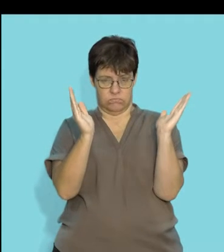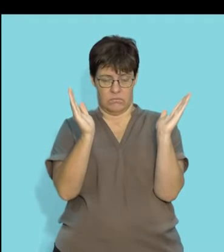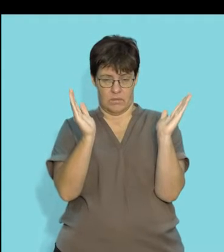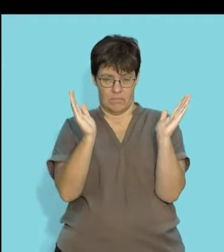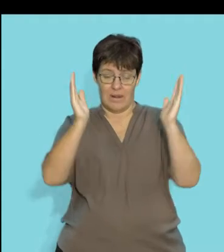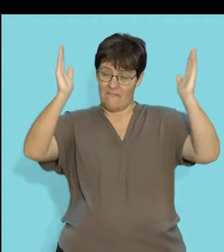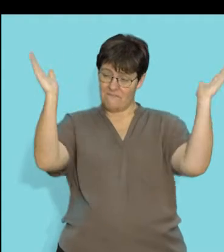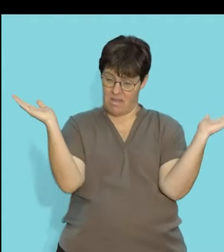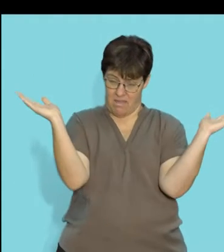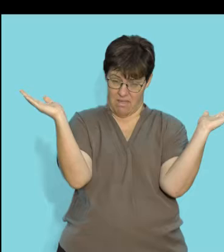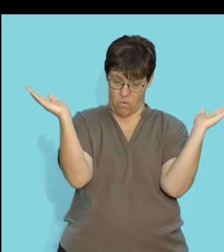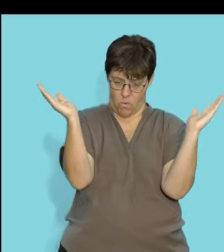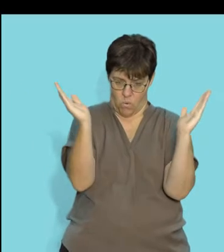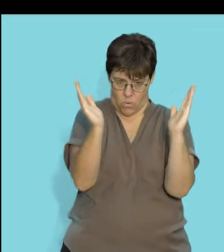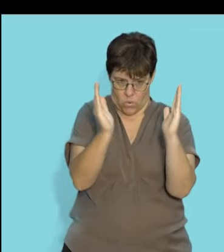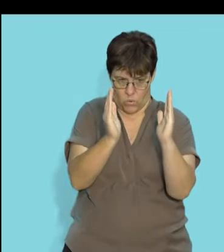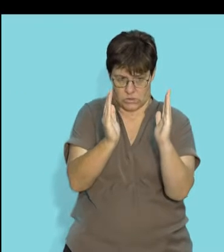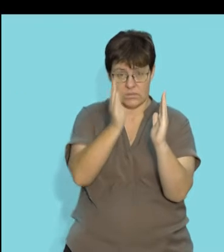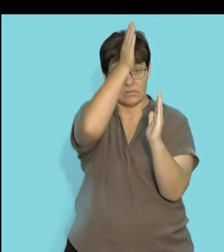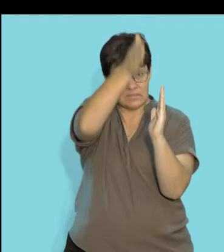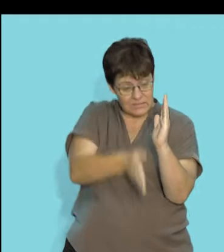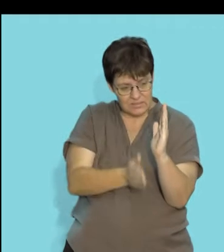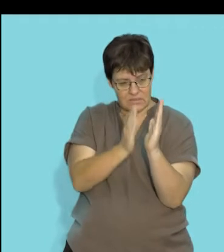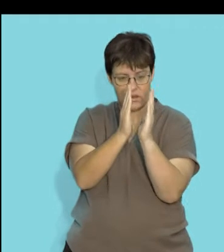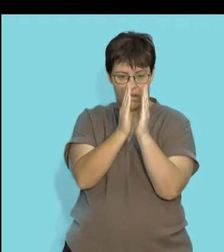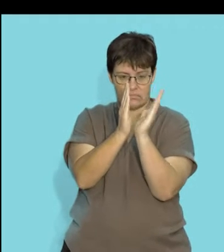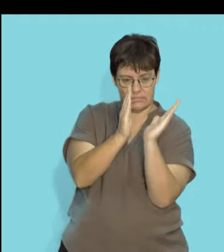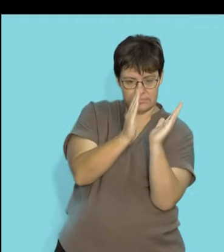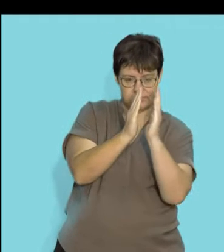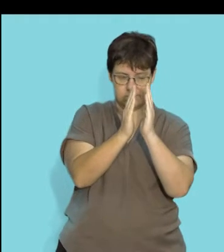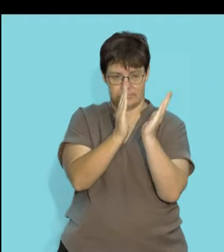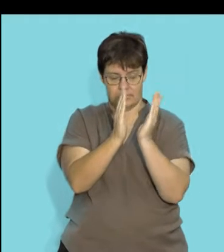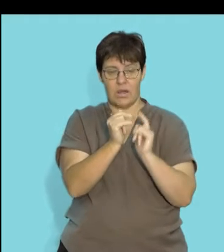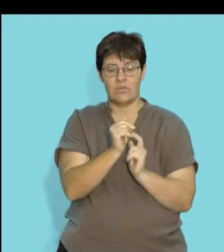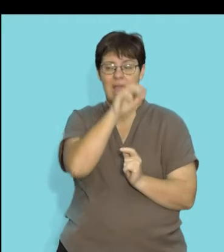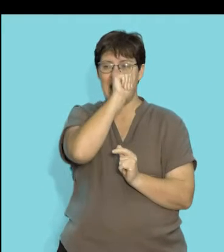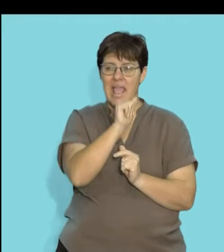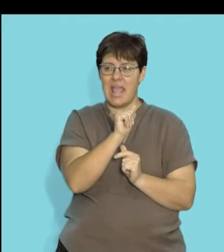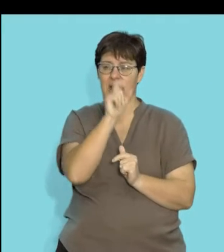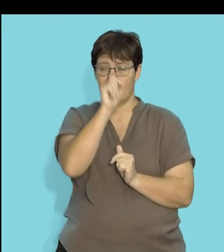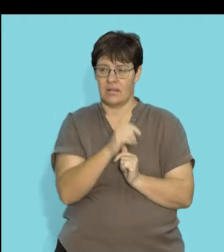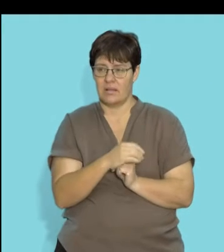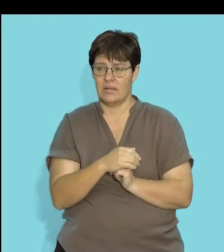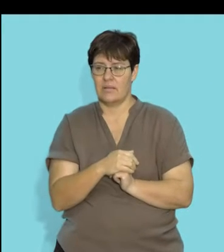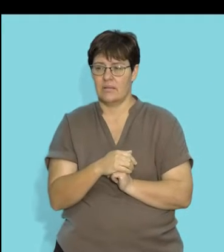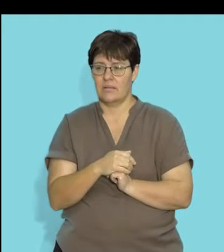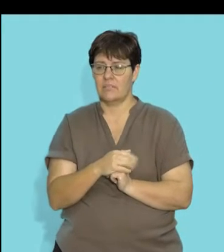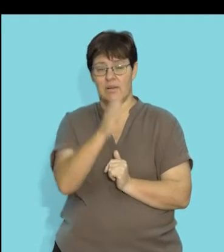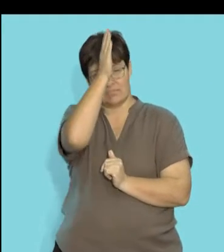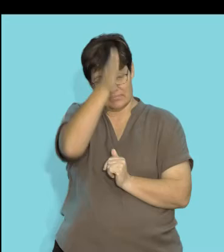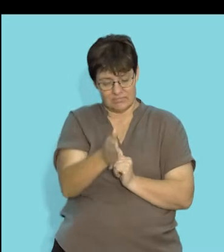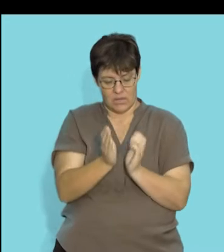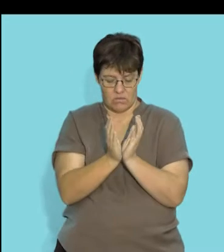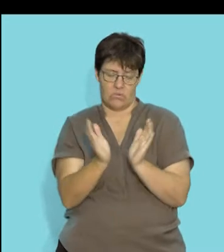the parabola to the y-axis. So you do need to understand this, right? So it means if a maybe is small, it